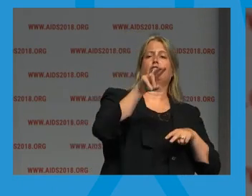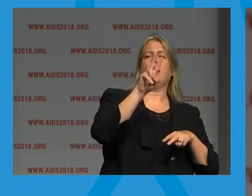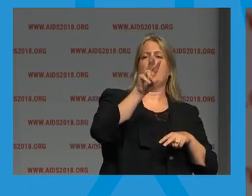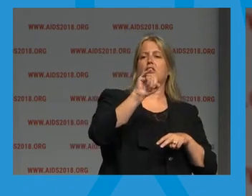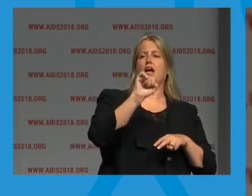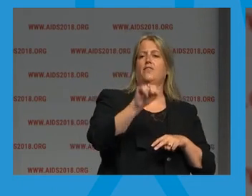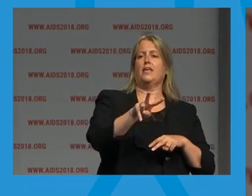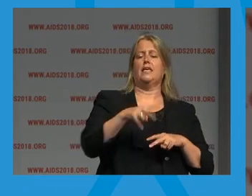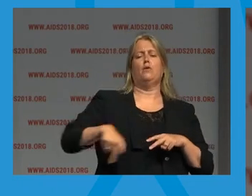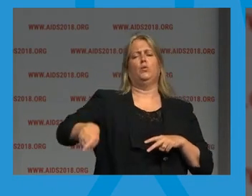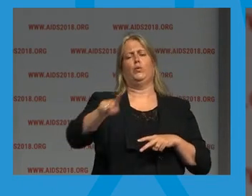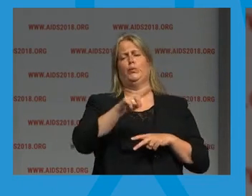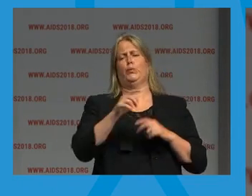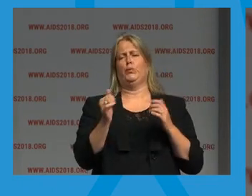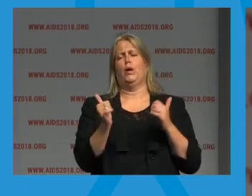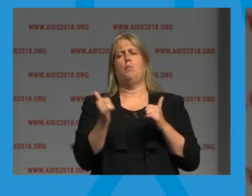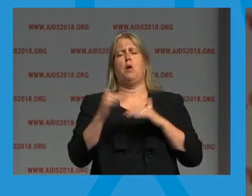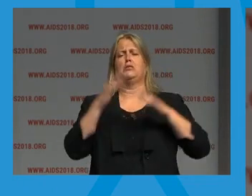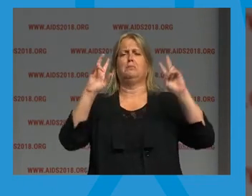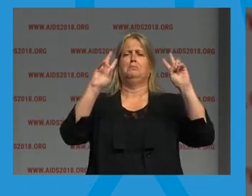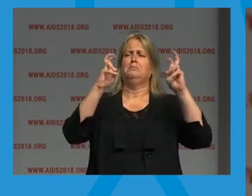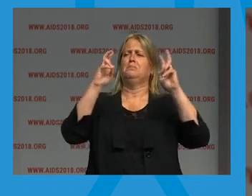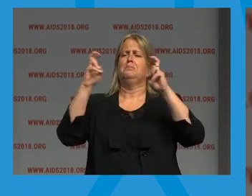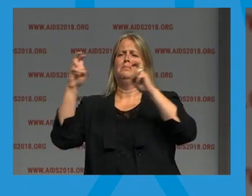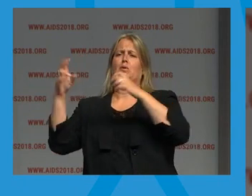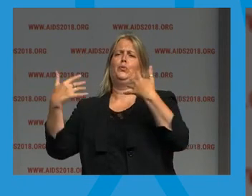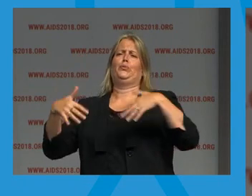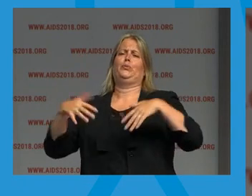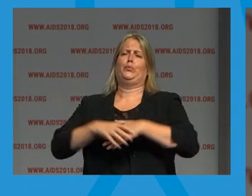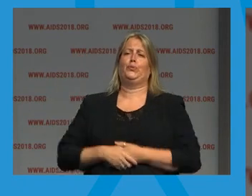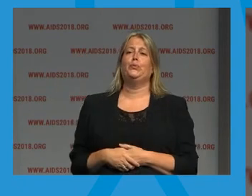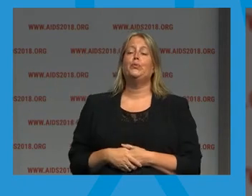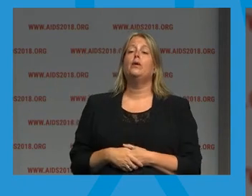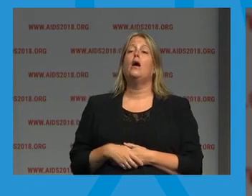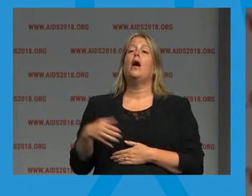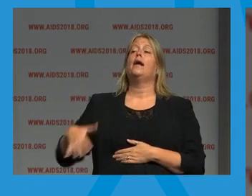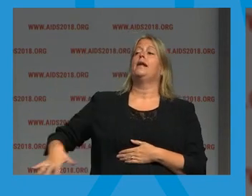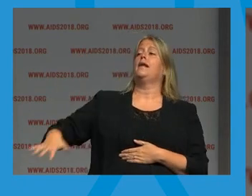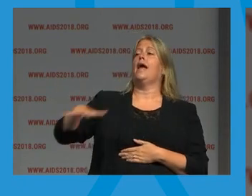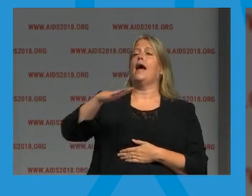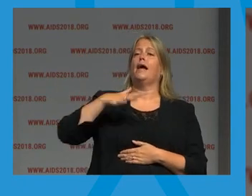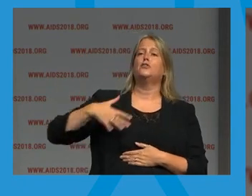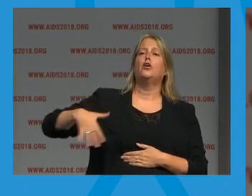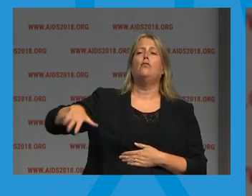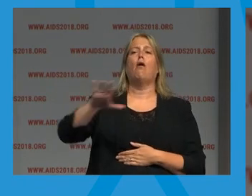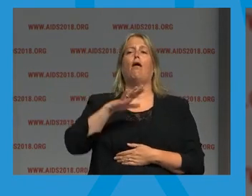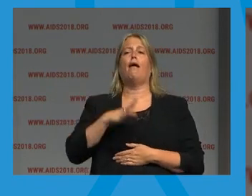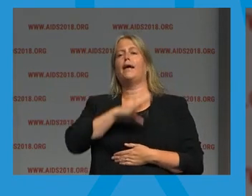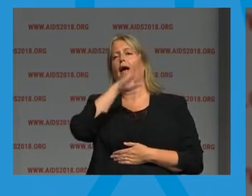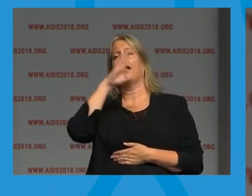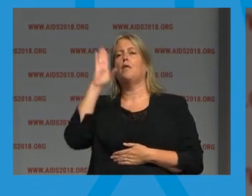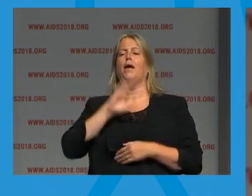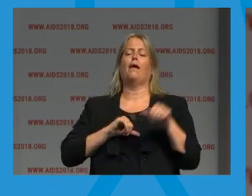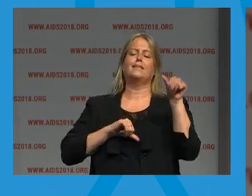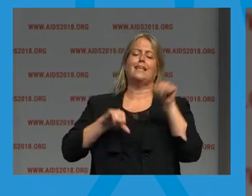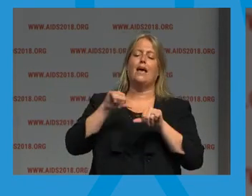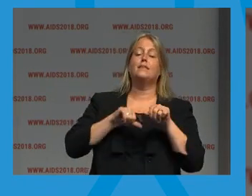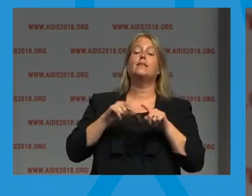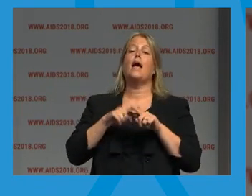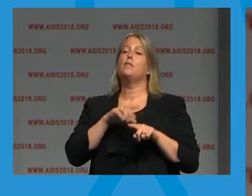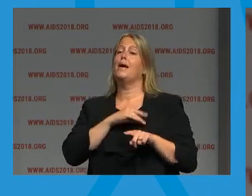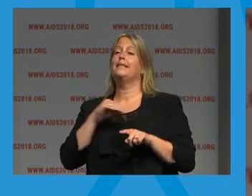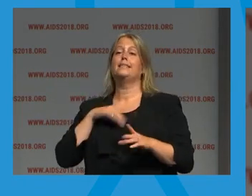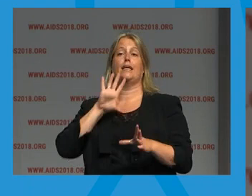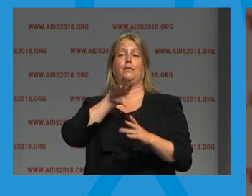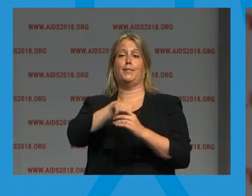scientists in the field. He is a member of the U.S. National Academy of Science and the U.S. National Academy of Medicine, and